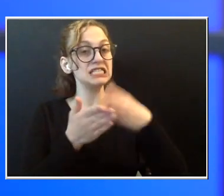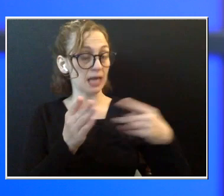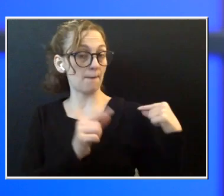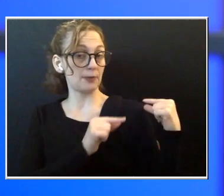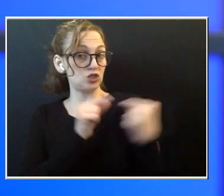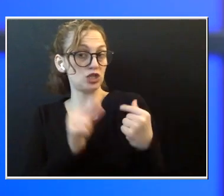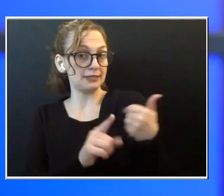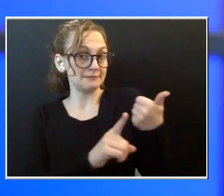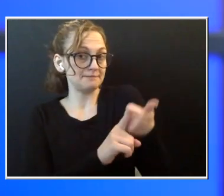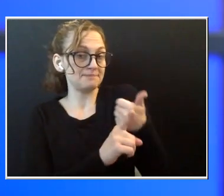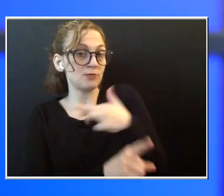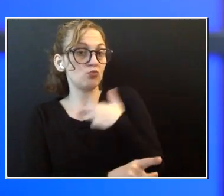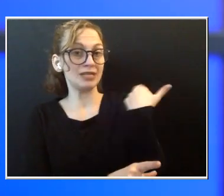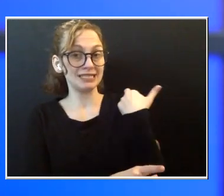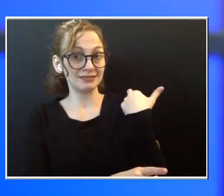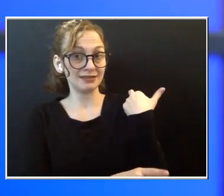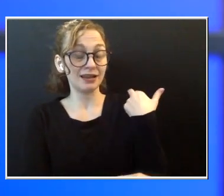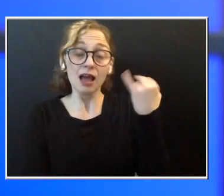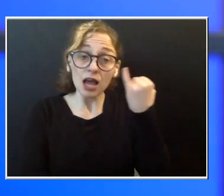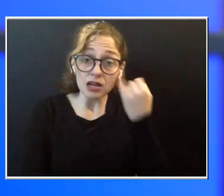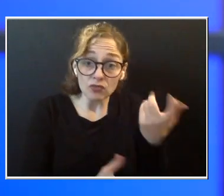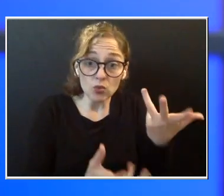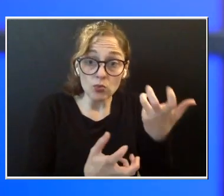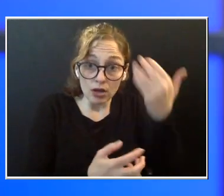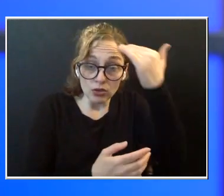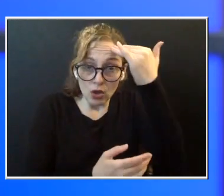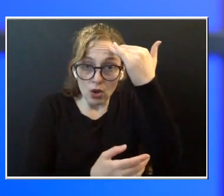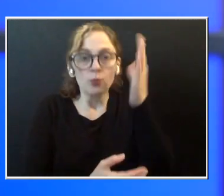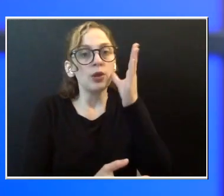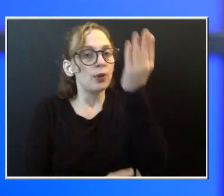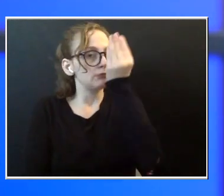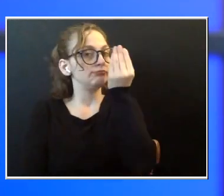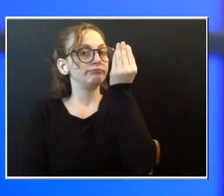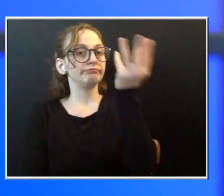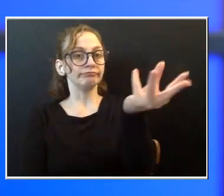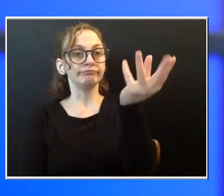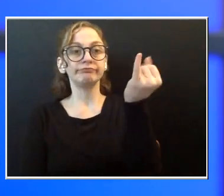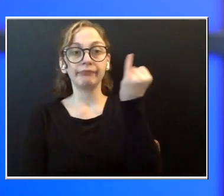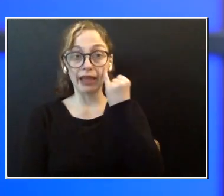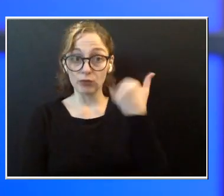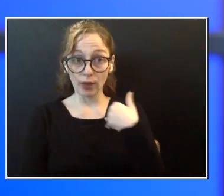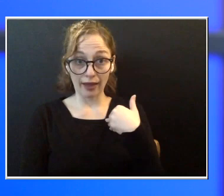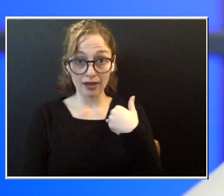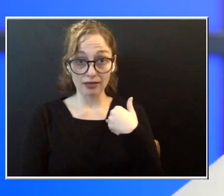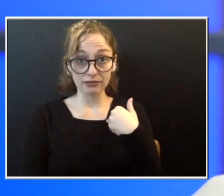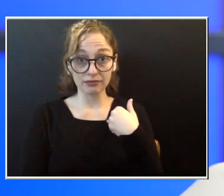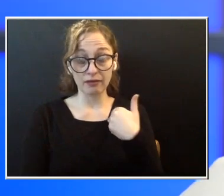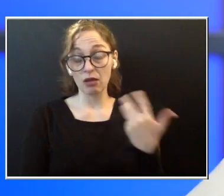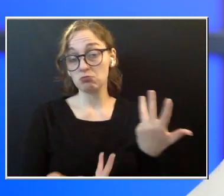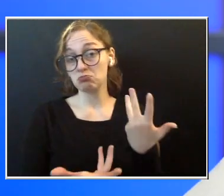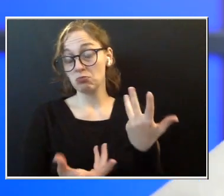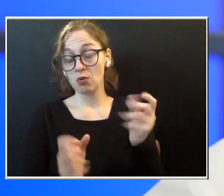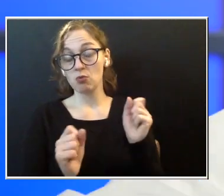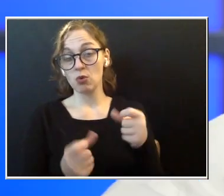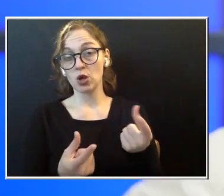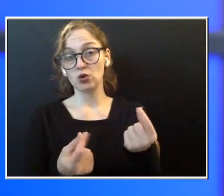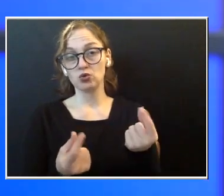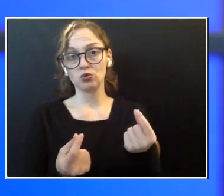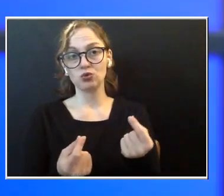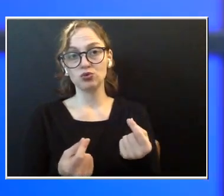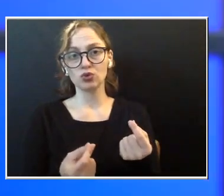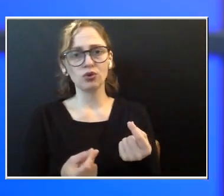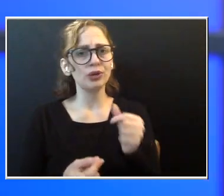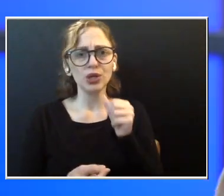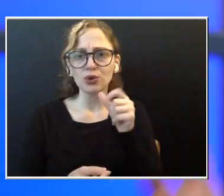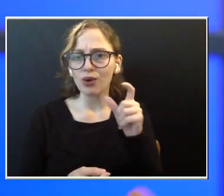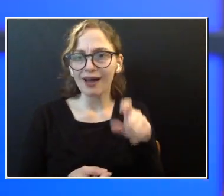we actually will tell you what these are if you have them and what we could do. So you don't have to wait 10 years